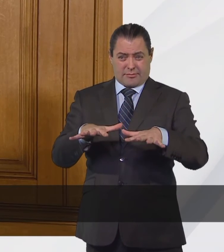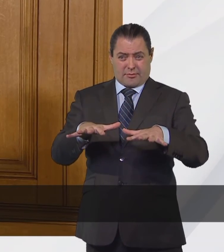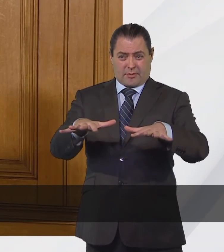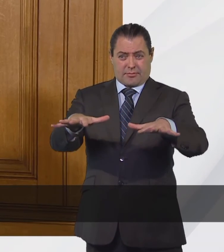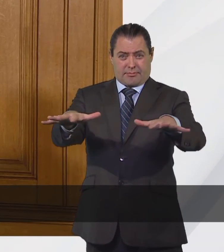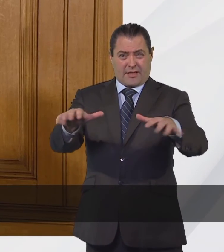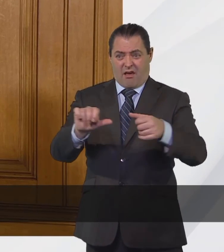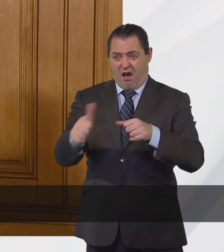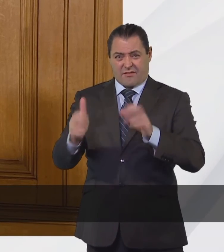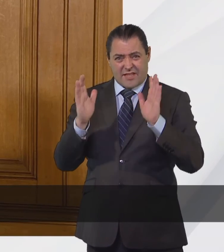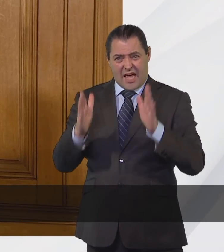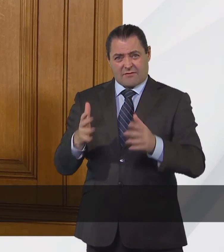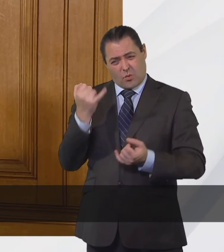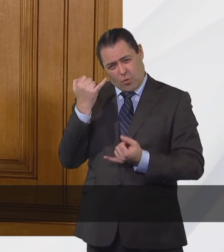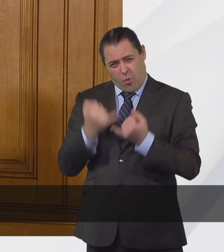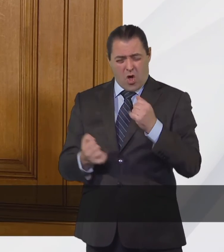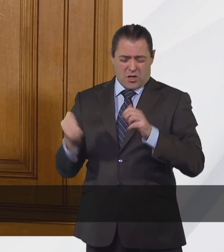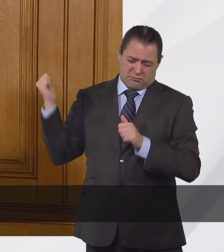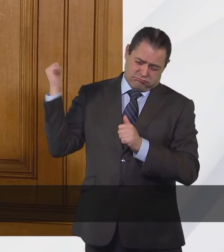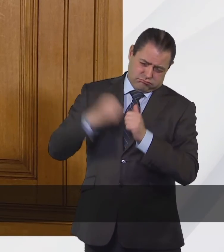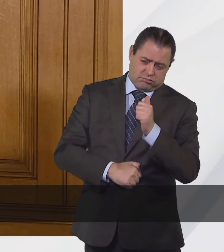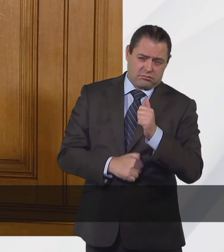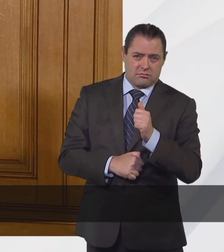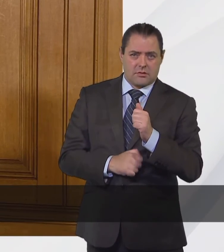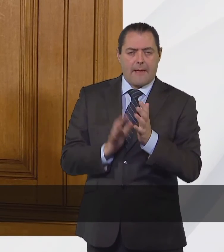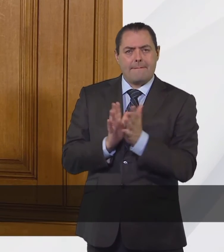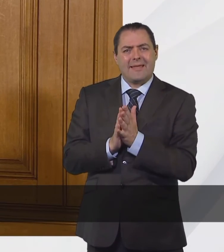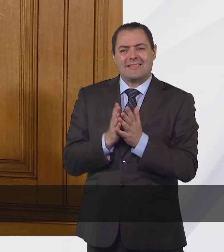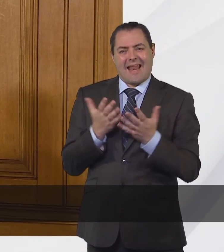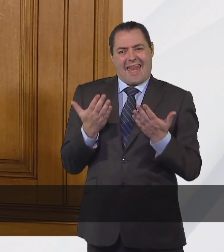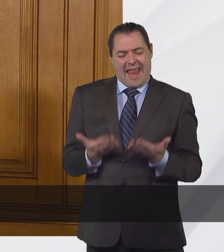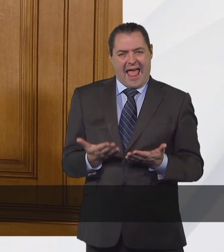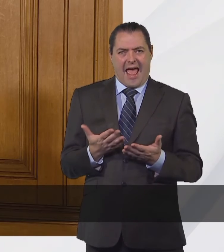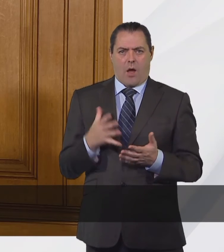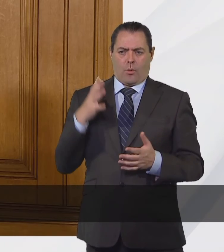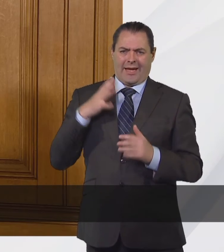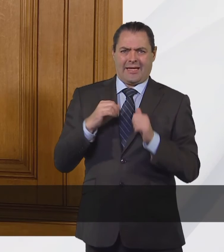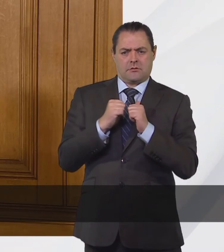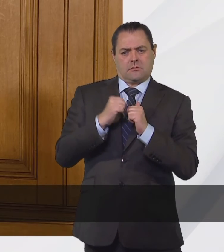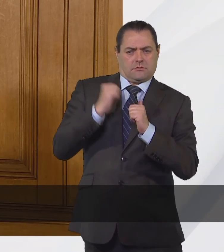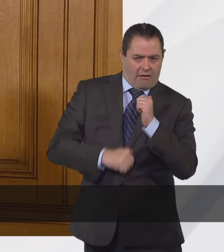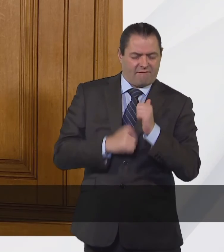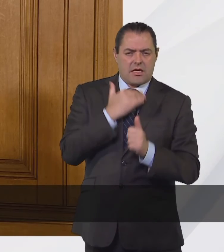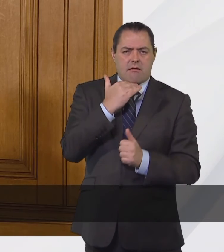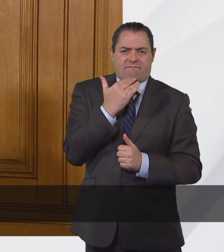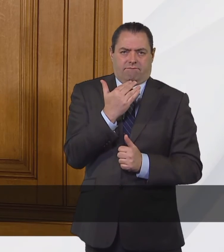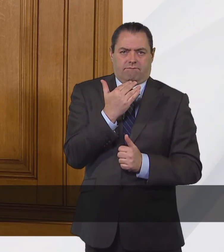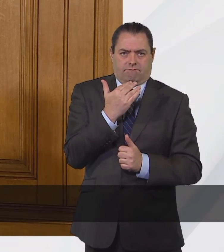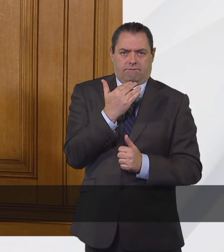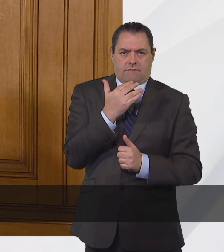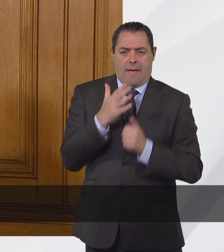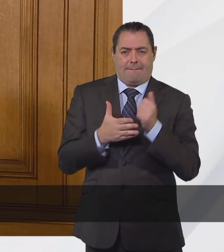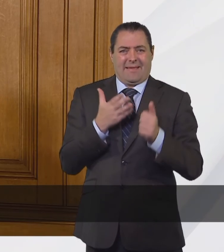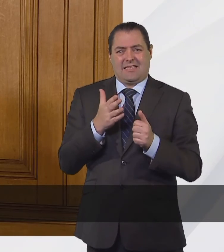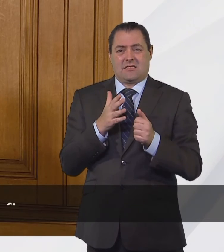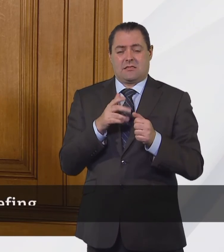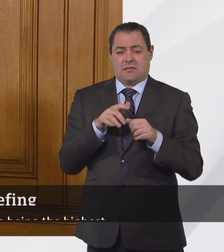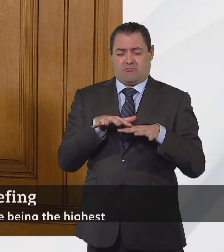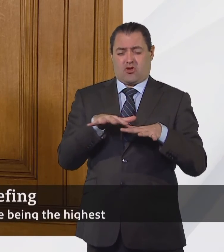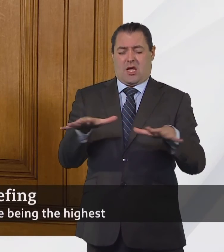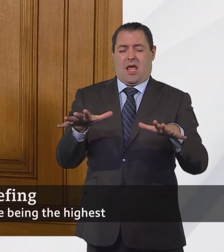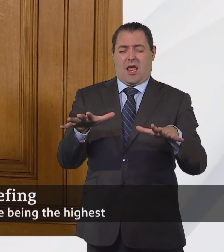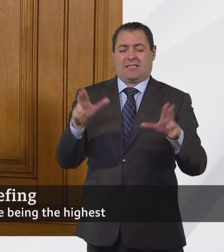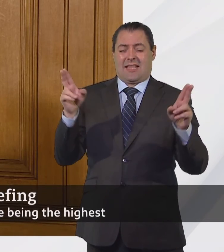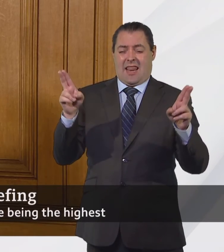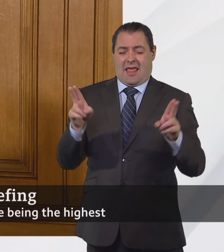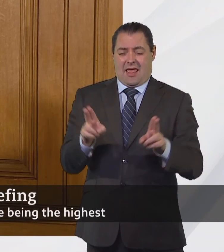much more drastic measures. You've got to go in hard enough for the current situation in order to get things down with an R below 1. And